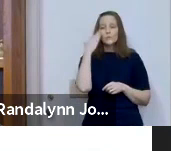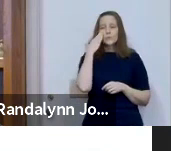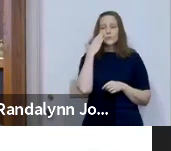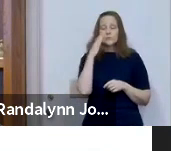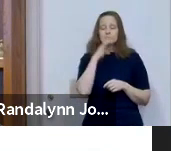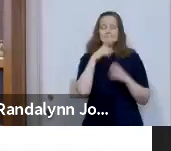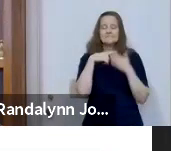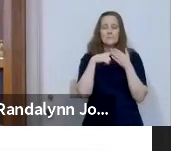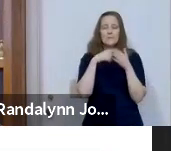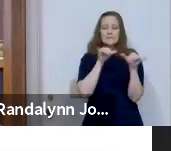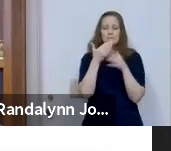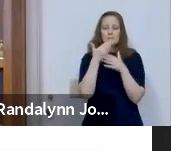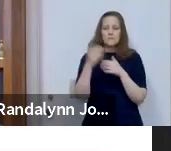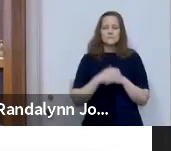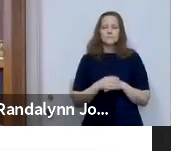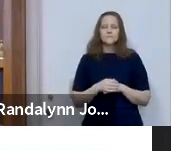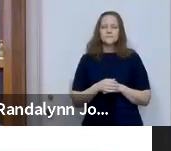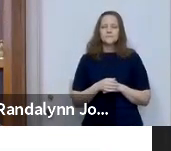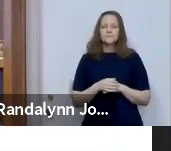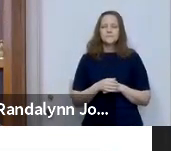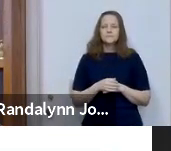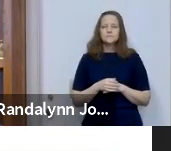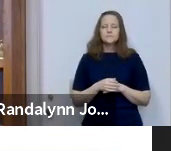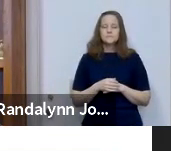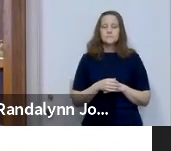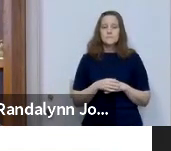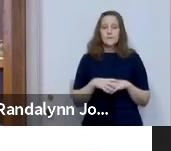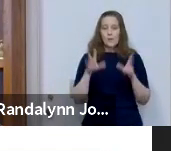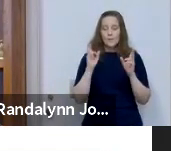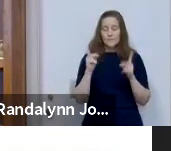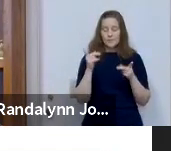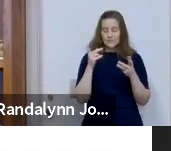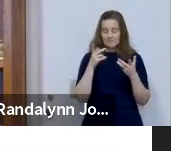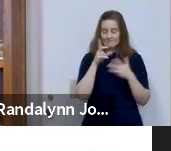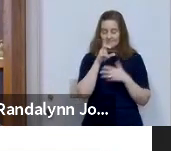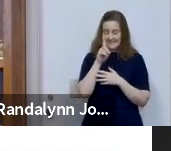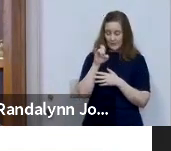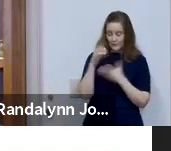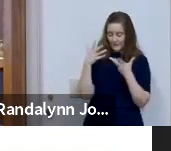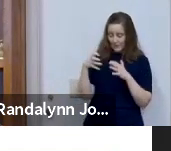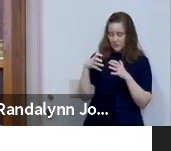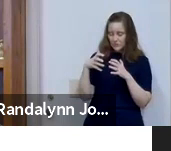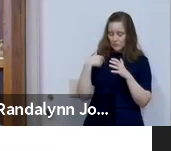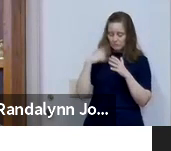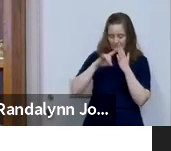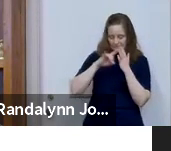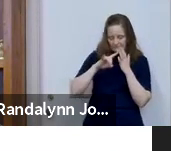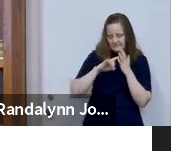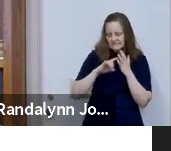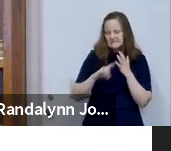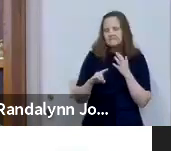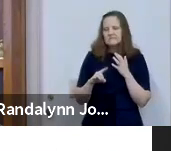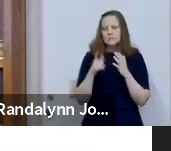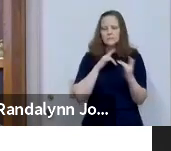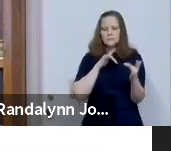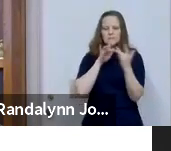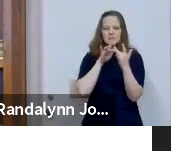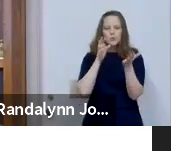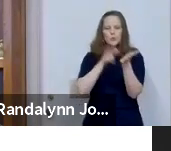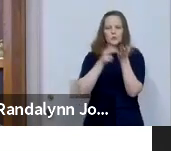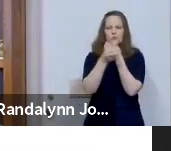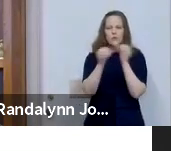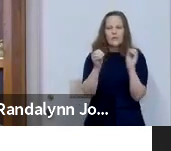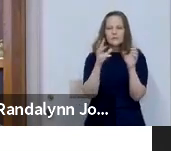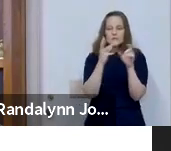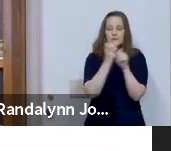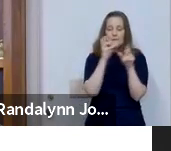things. Once a student has been diagnosed and we've conducted that case investigation, we reach out to the registrar and we get that